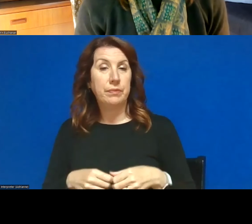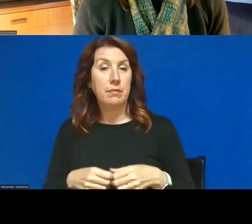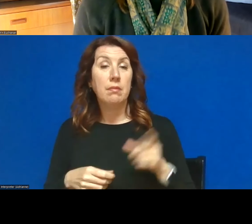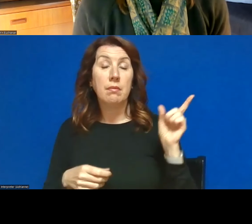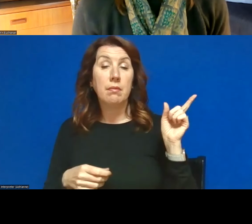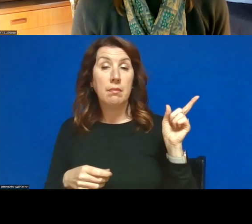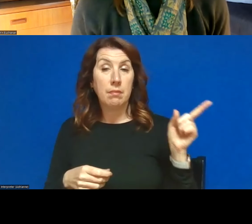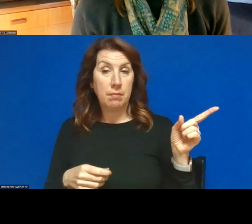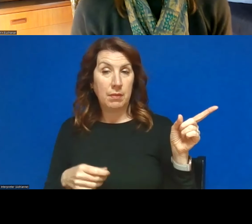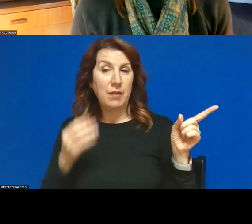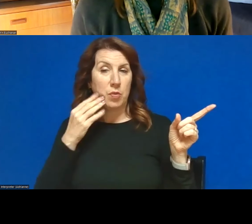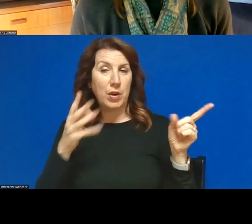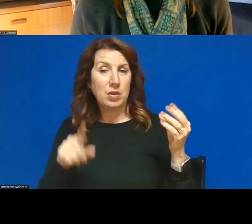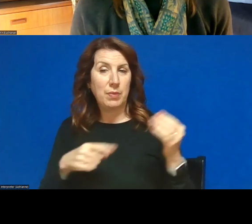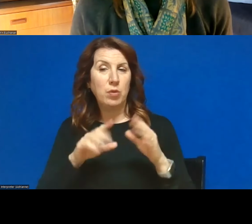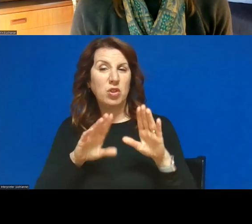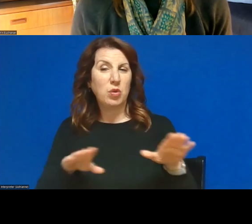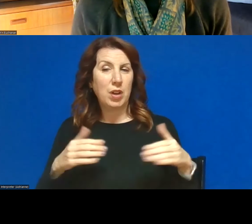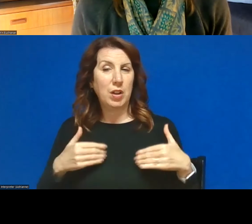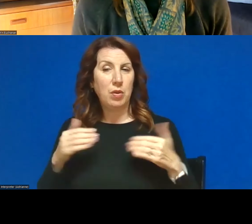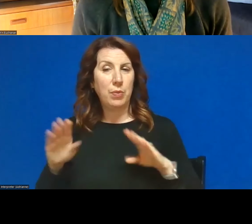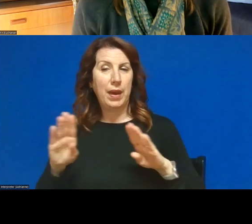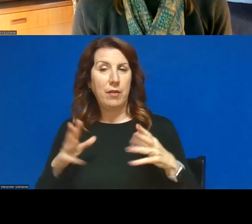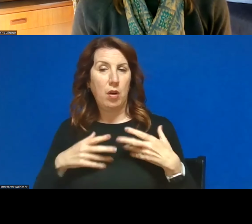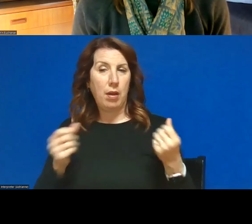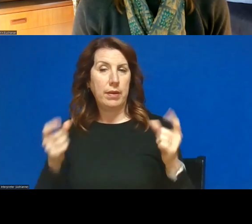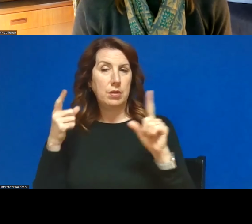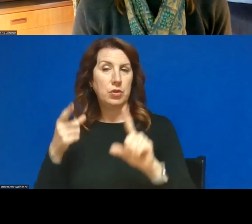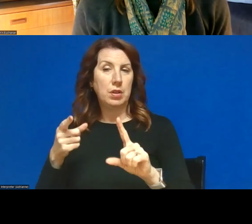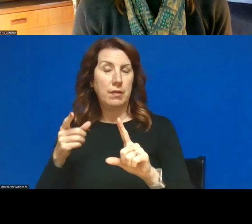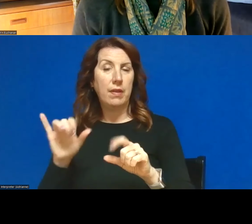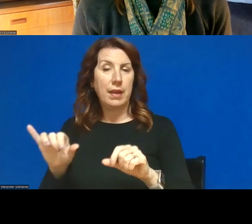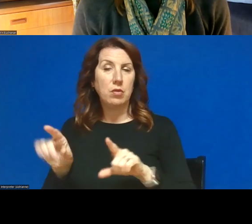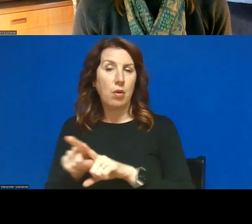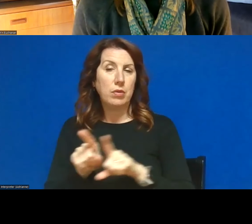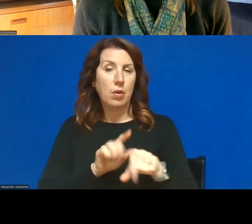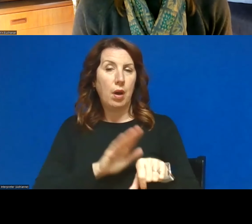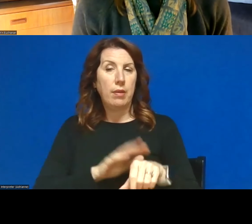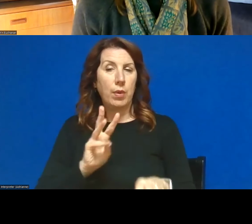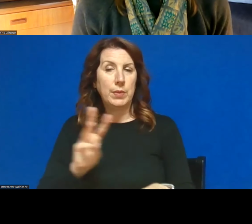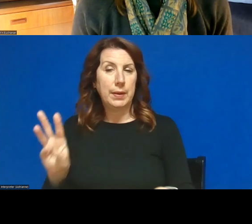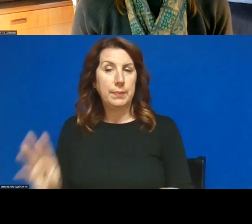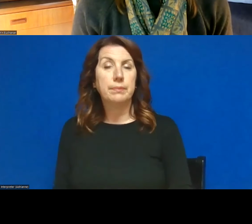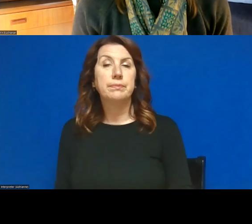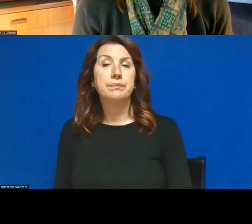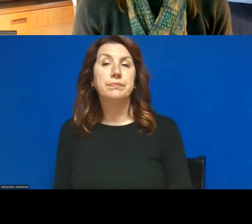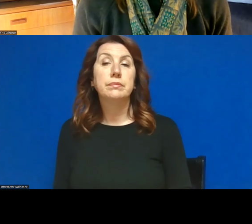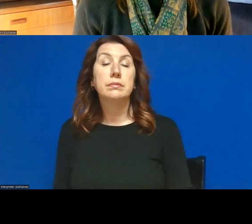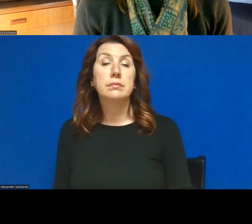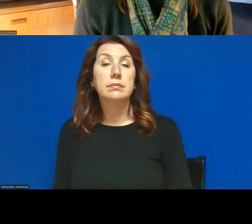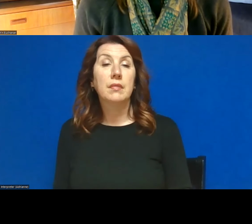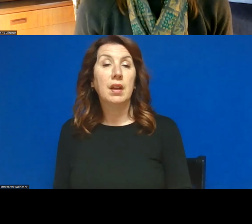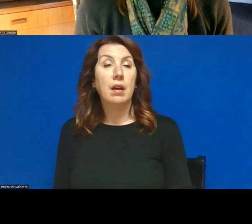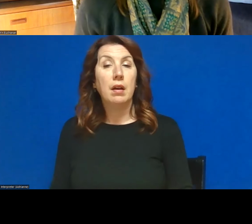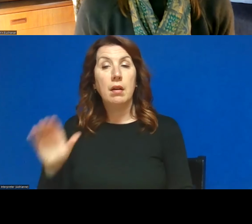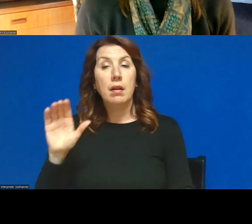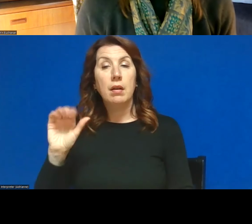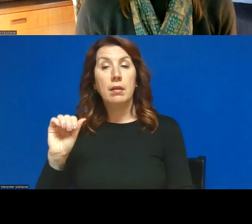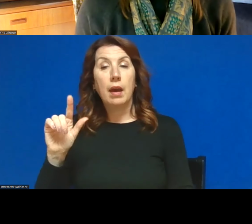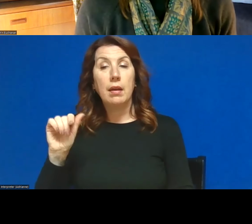our information about the Children and Youth Behavioral Health Initiative, which is also hosted on our Cal HHS website. For CalAIM information, you've